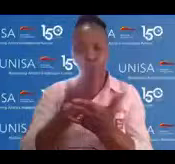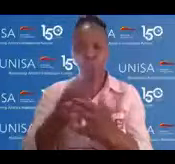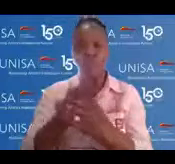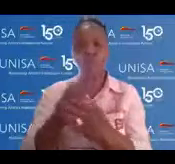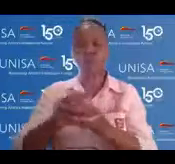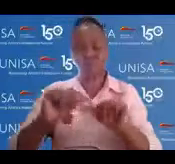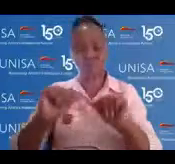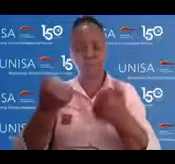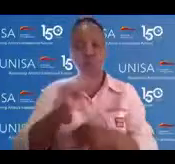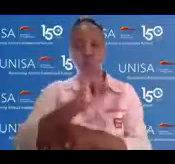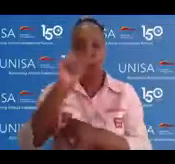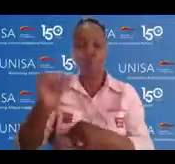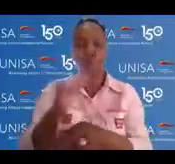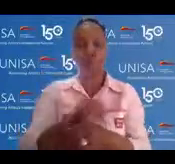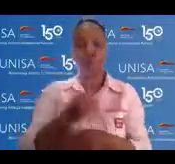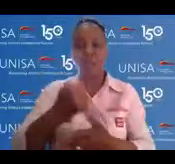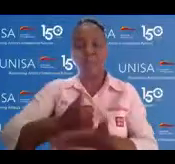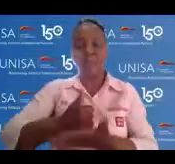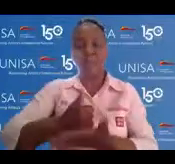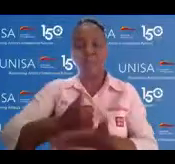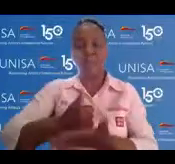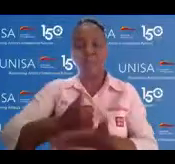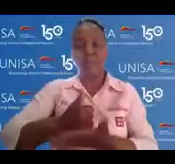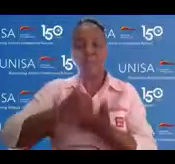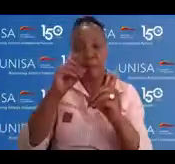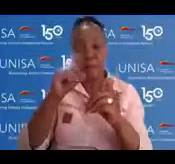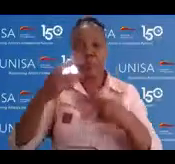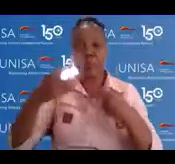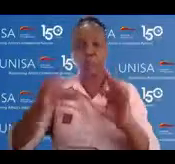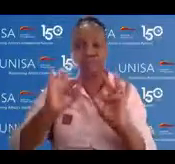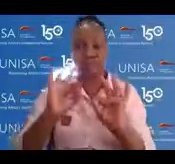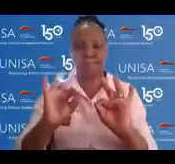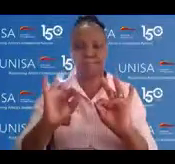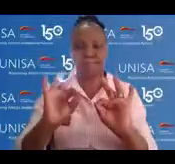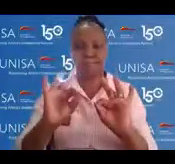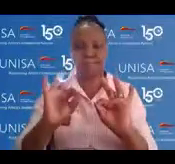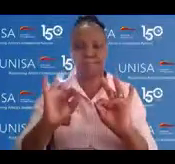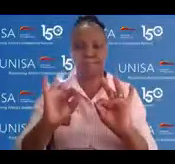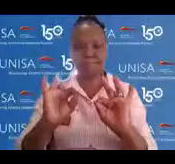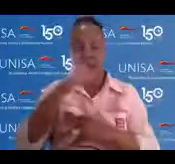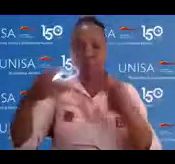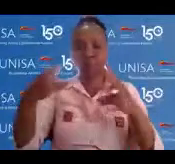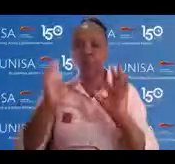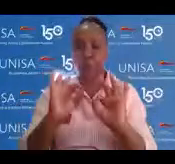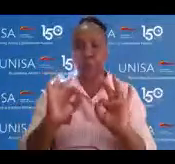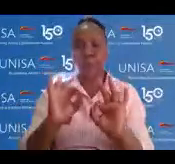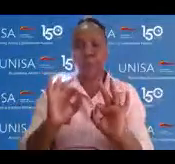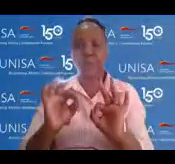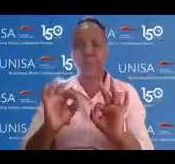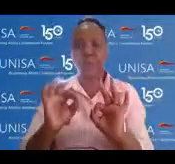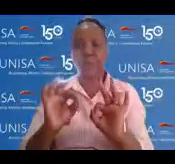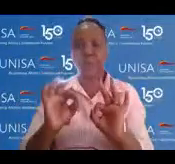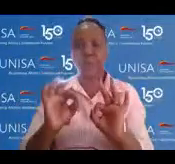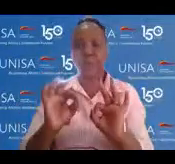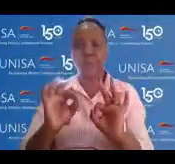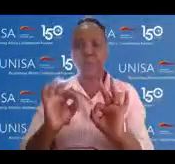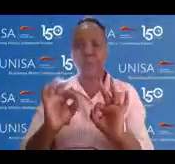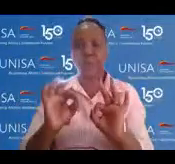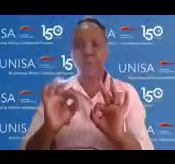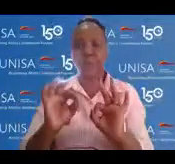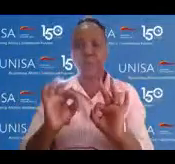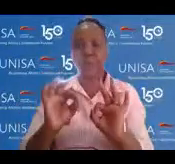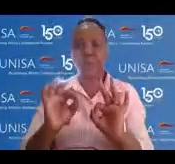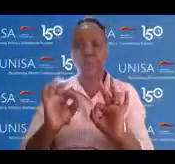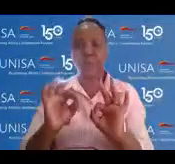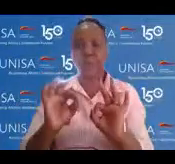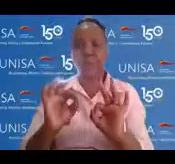Your camera must be working. Your microphone must be working. Sound must be working, because some of the